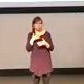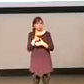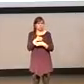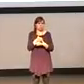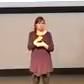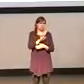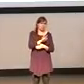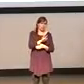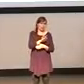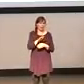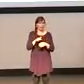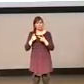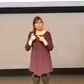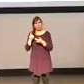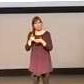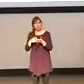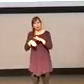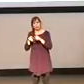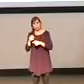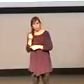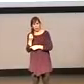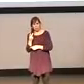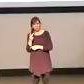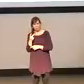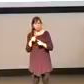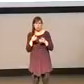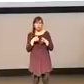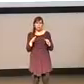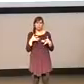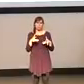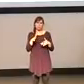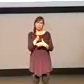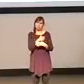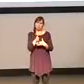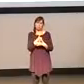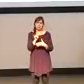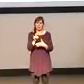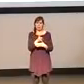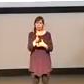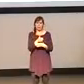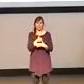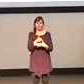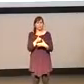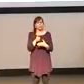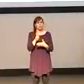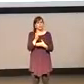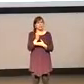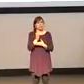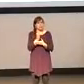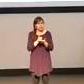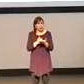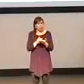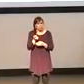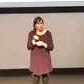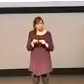day where we got up to 12. And in general, it's remained in that area, though we have seen a little increase